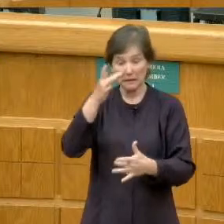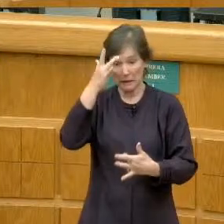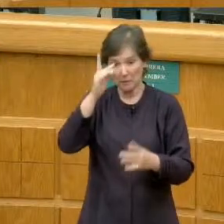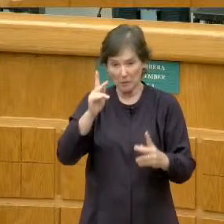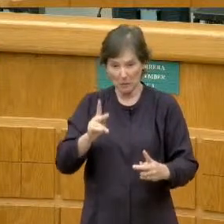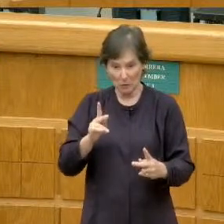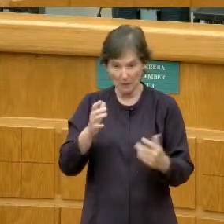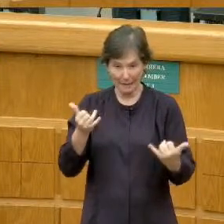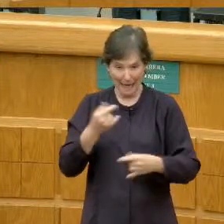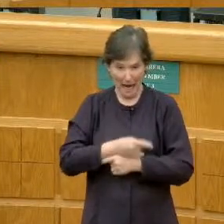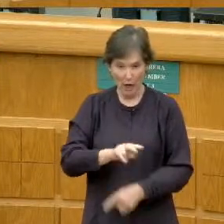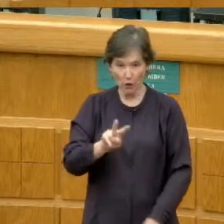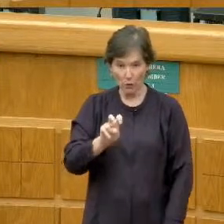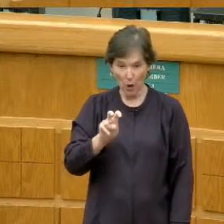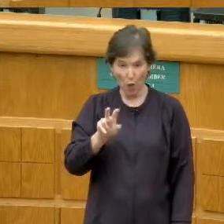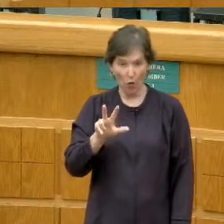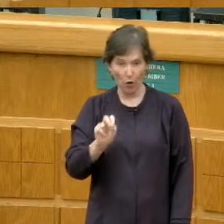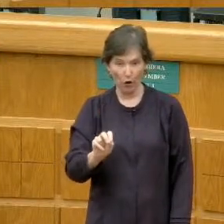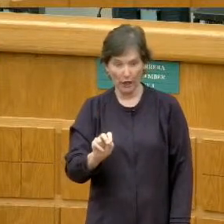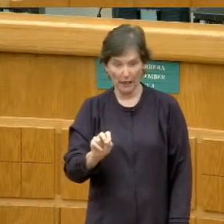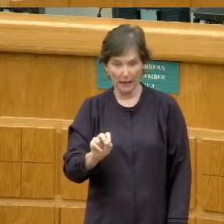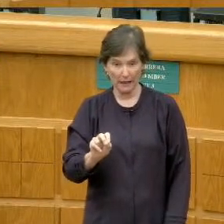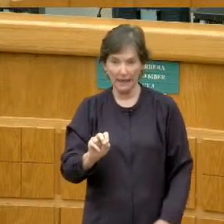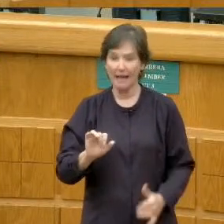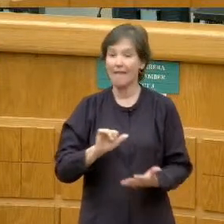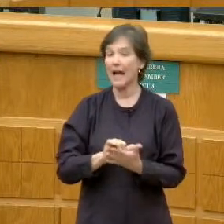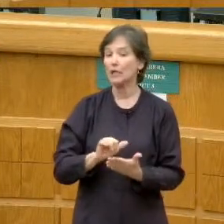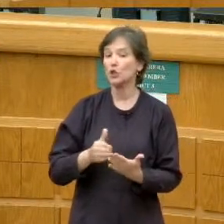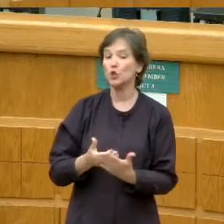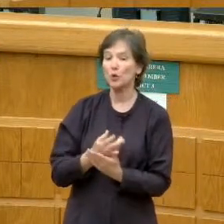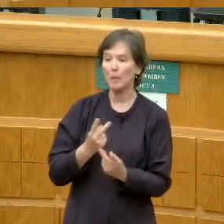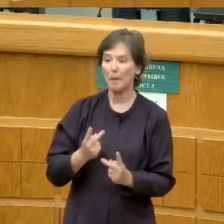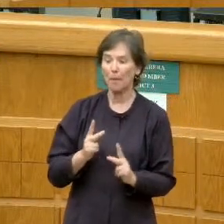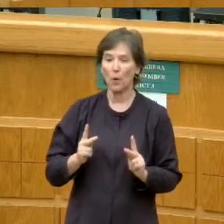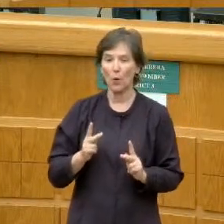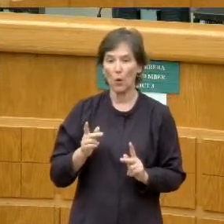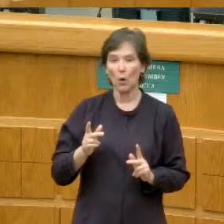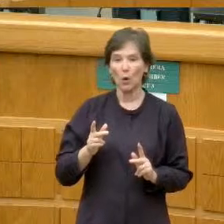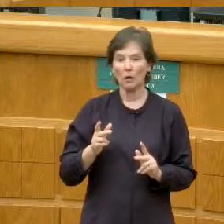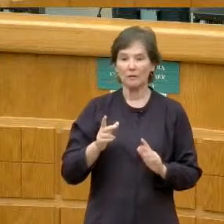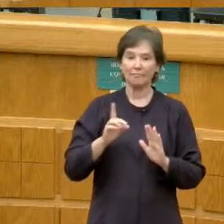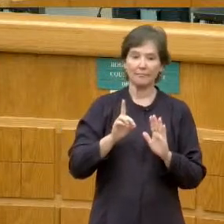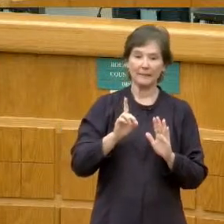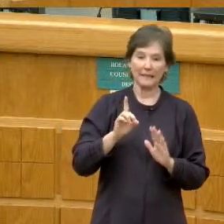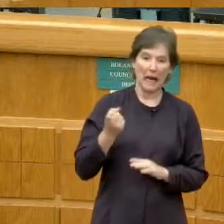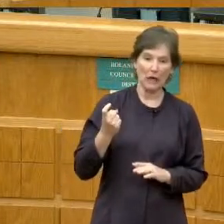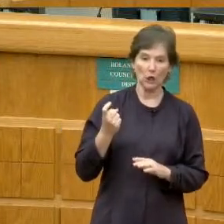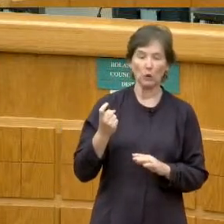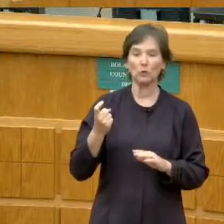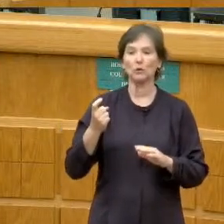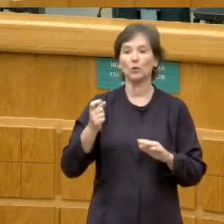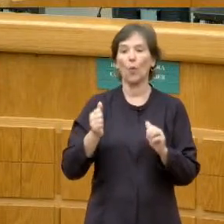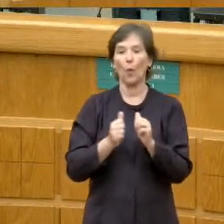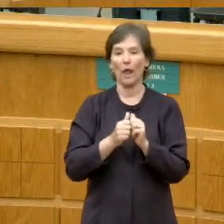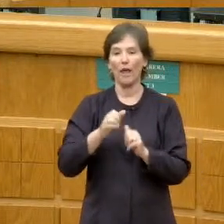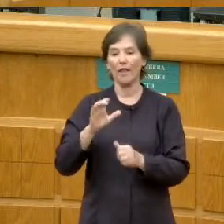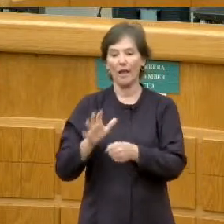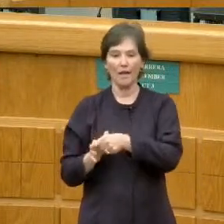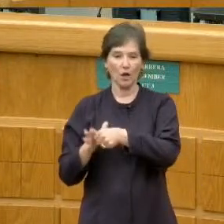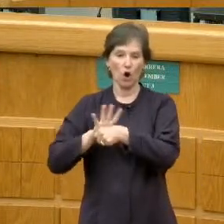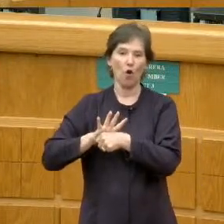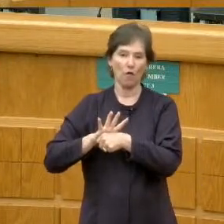additional new cases, persons that have been diagnosed to have the COVID-19 virus.